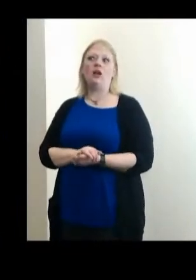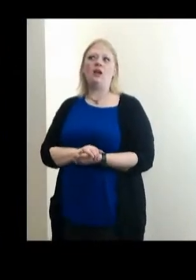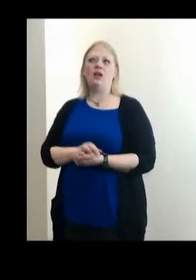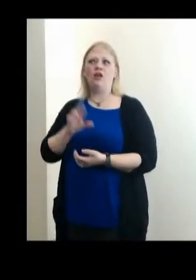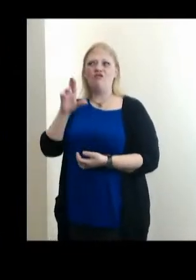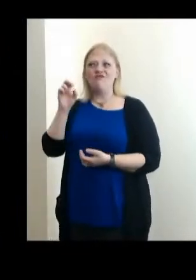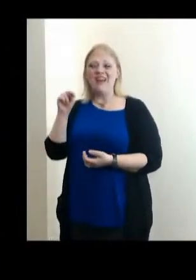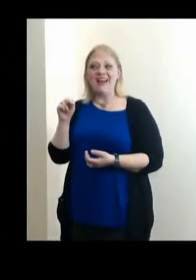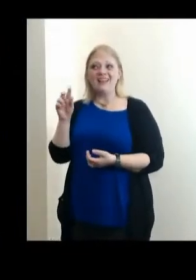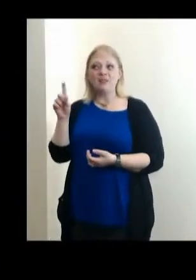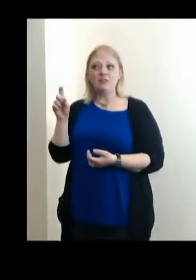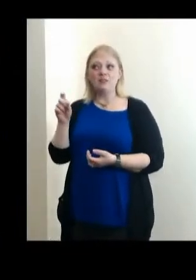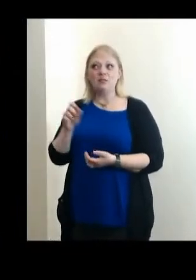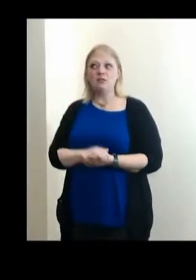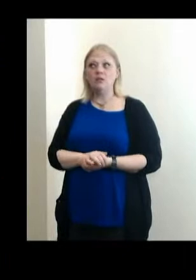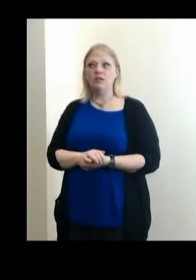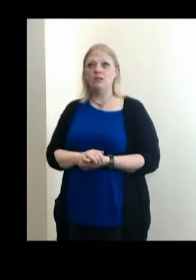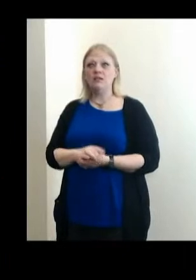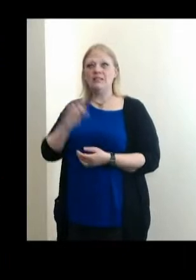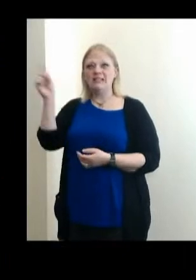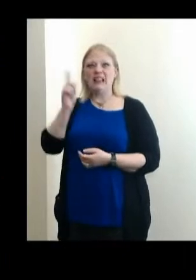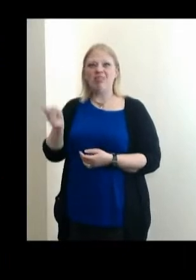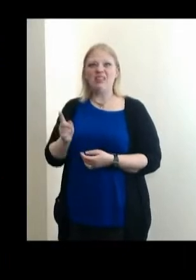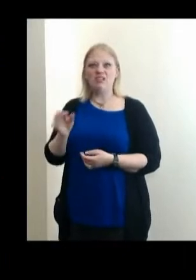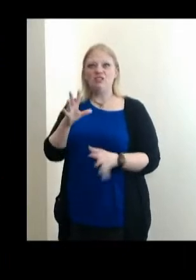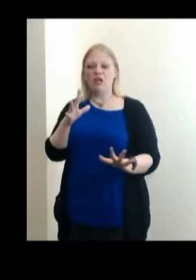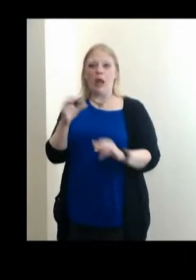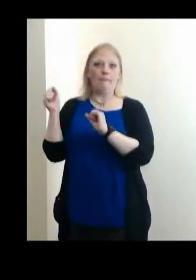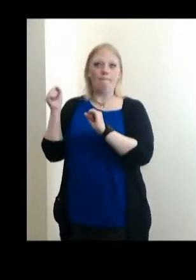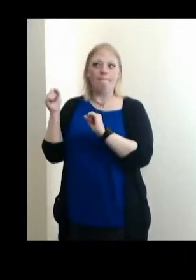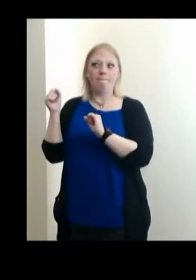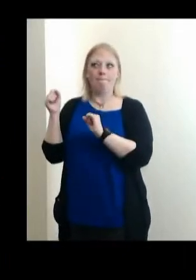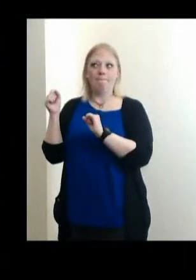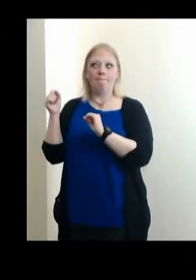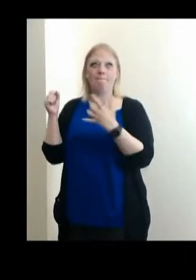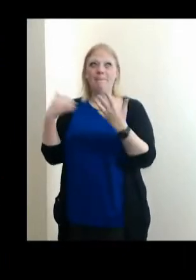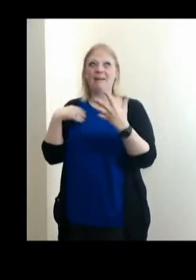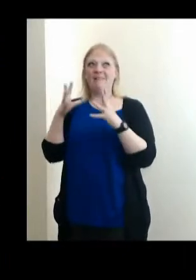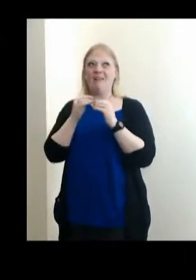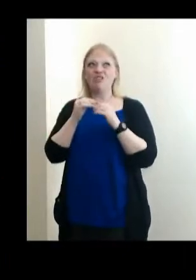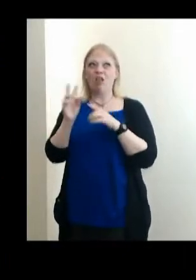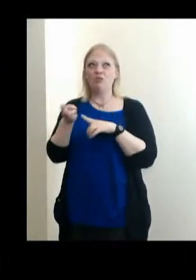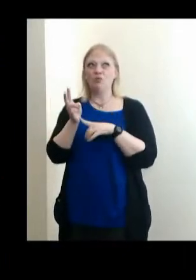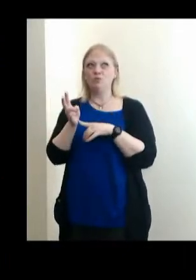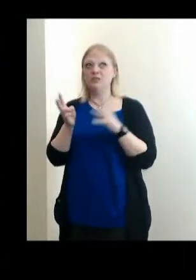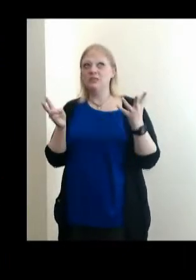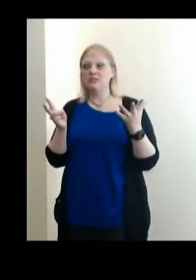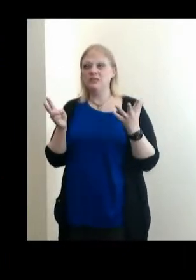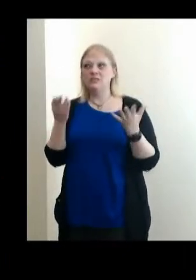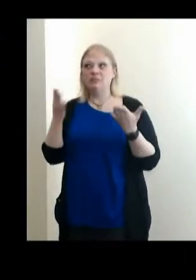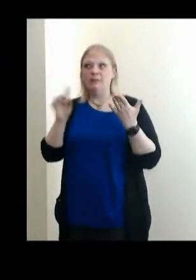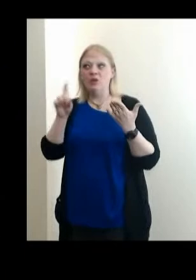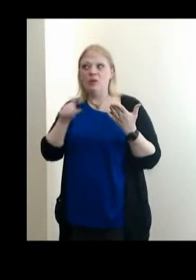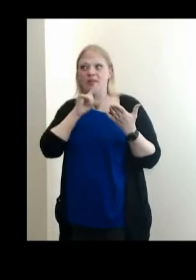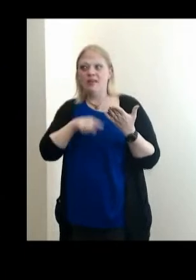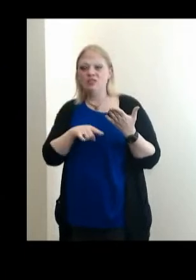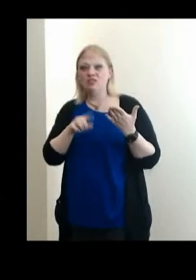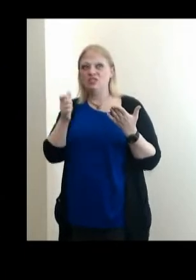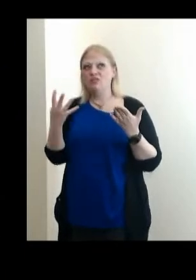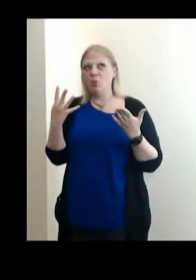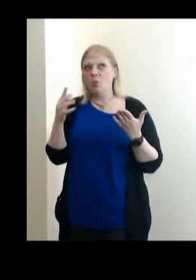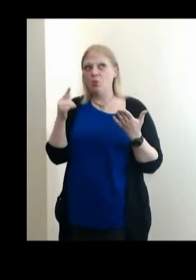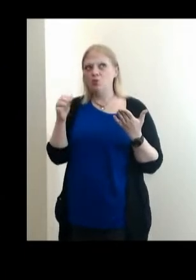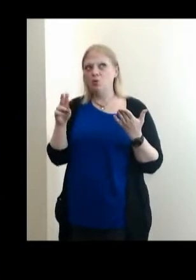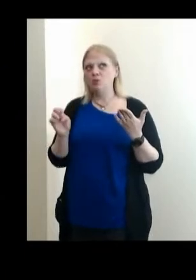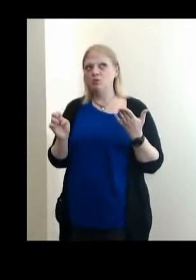Ron, are you there? It's the lightning round. I got to get on a conference call in 2 minutes. I guess not. Maybe your question was answered. Channel 4, George